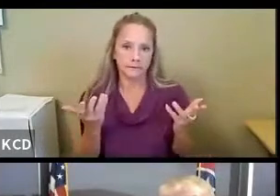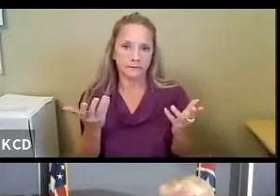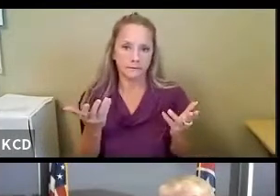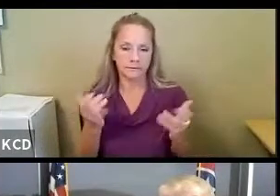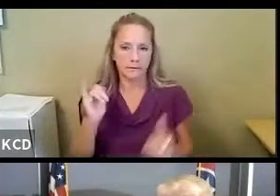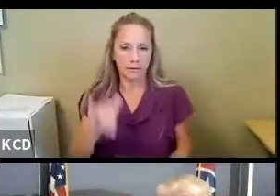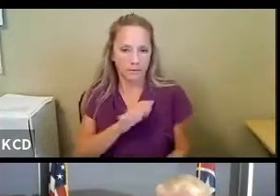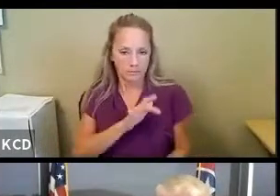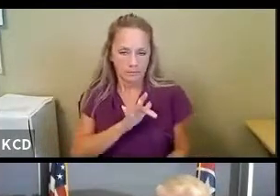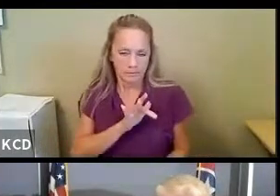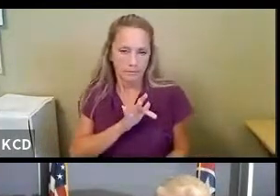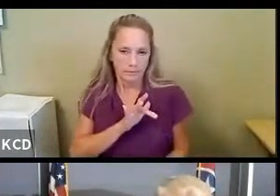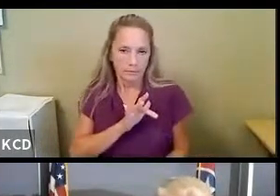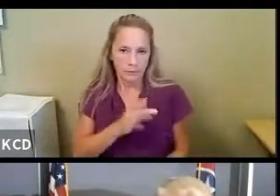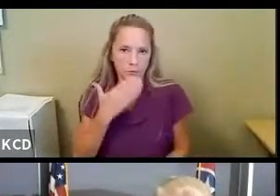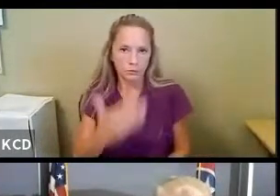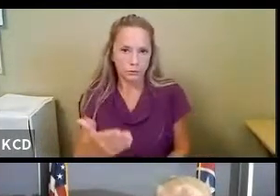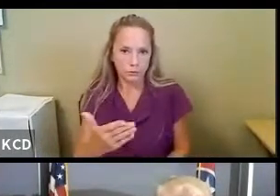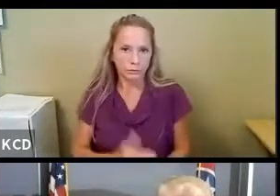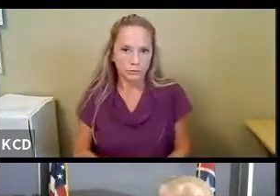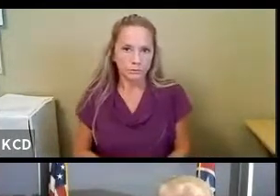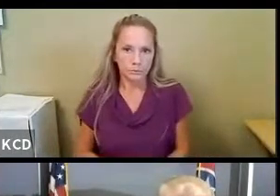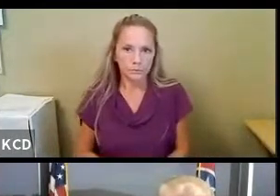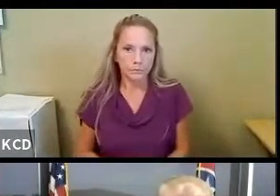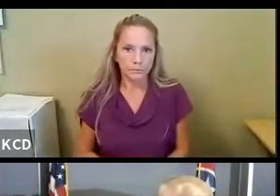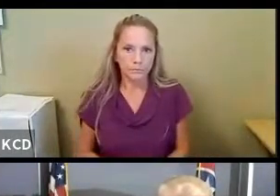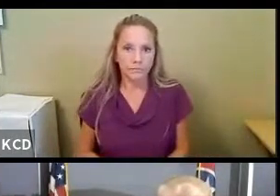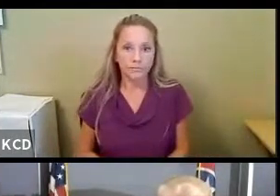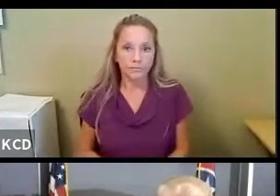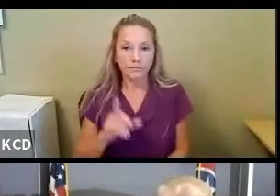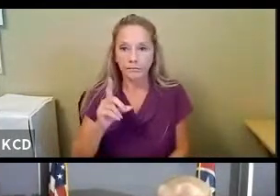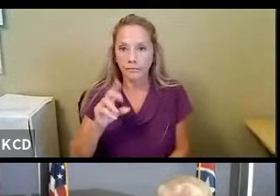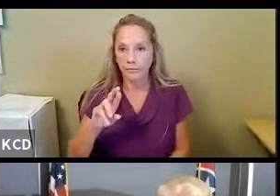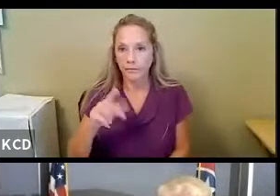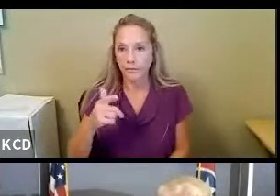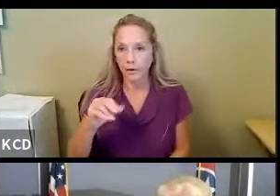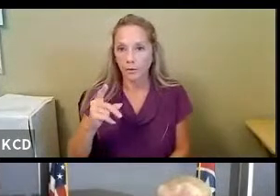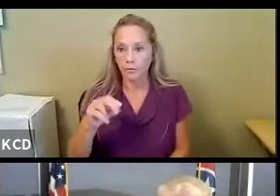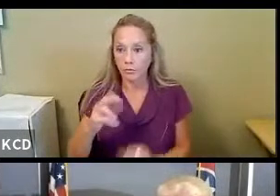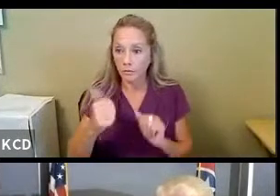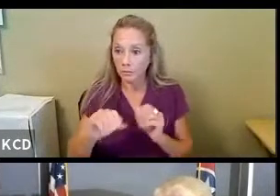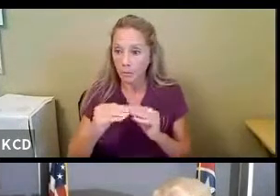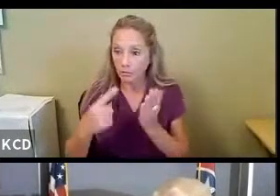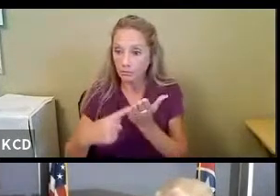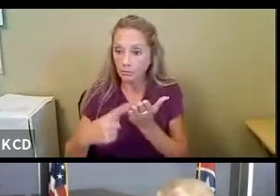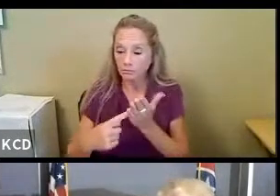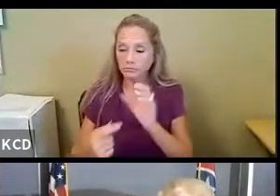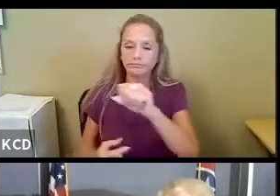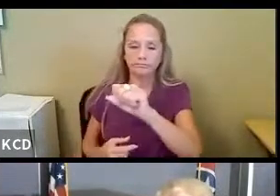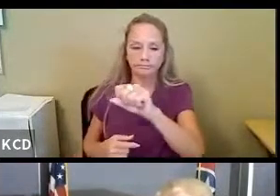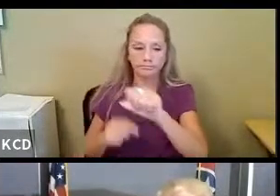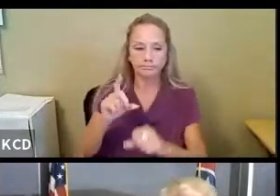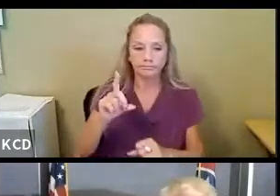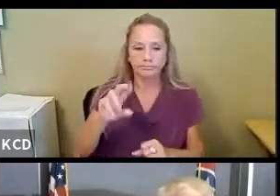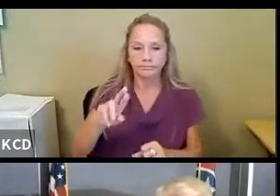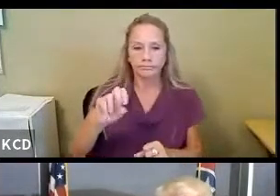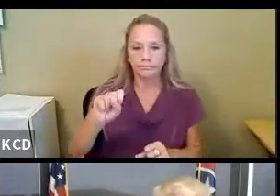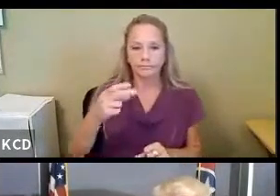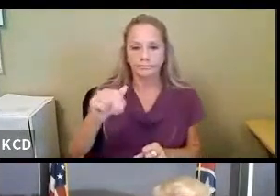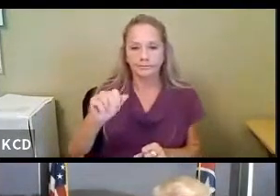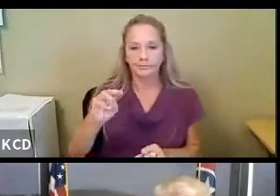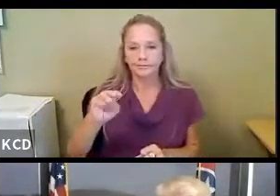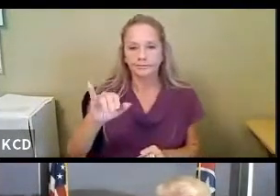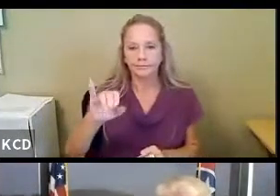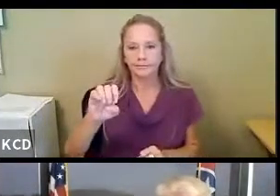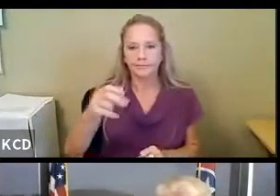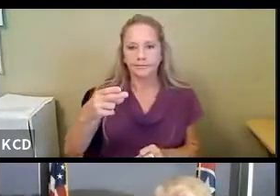Other comments, discussions? On related to mask, but in a totally